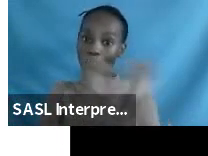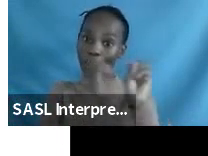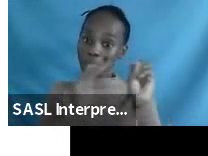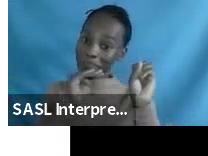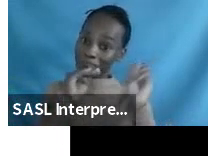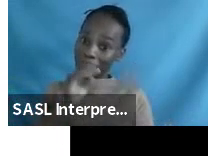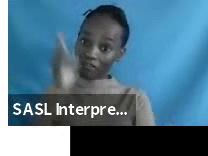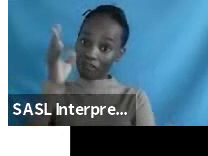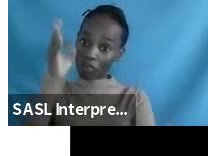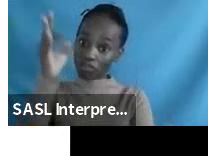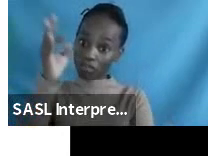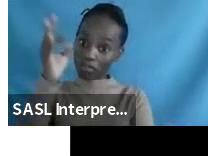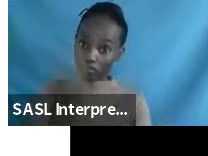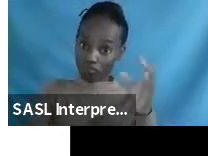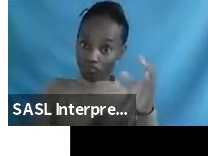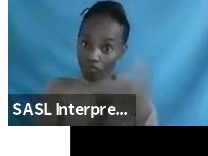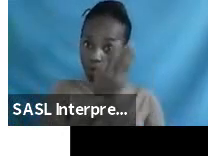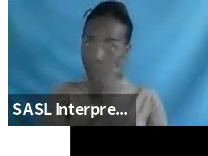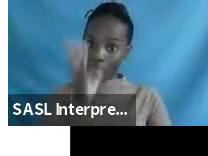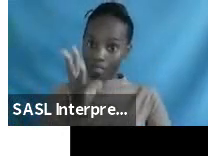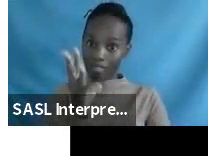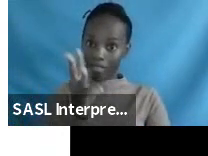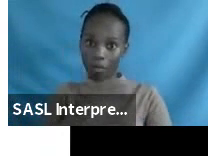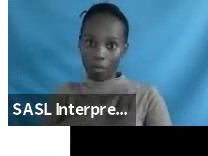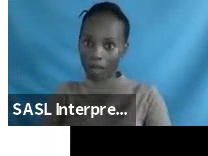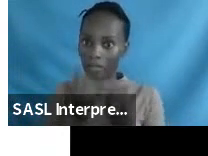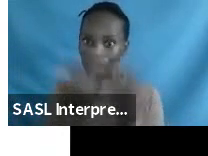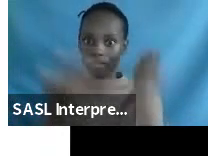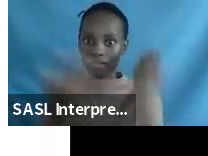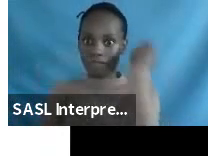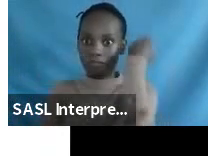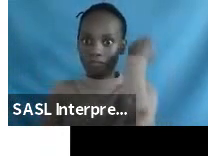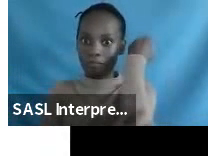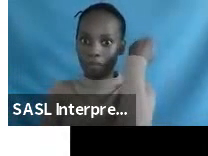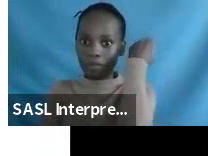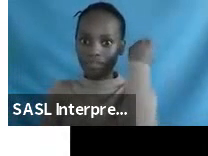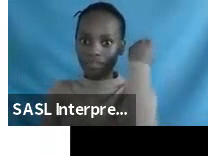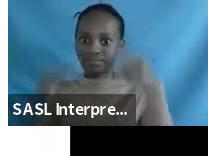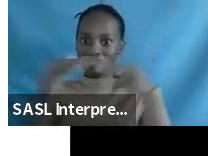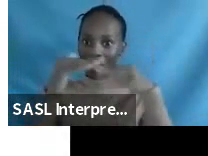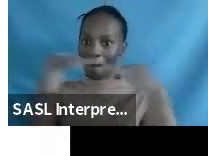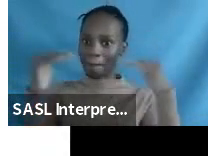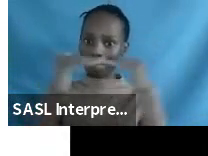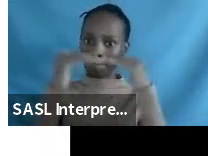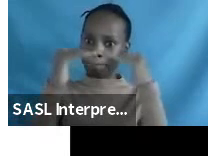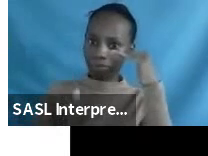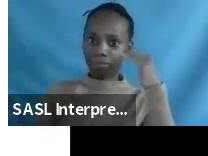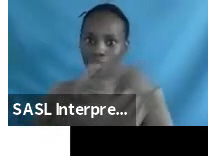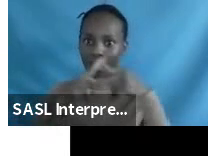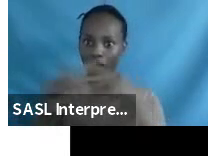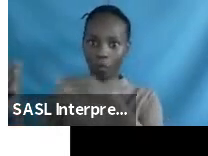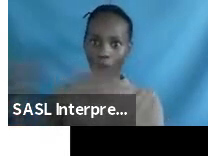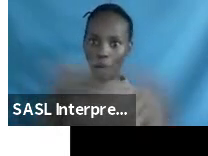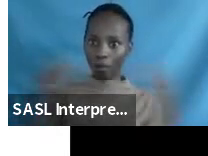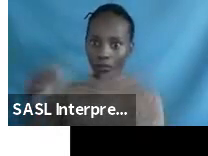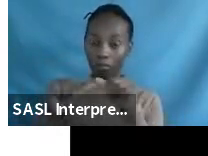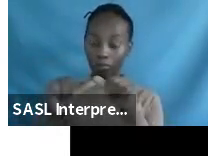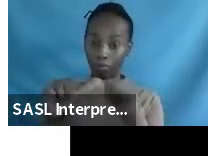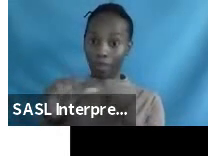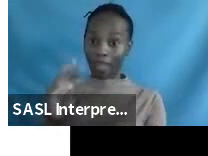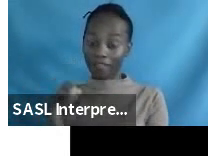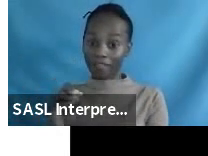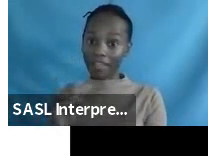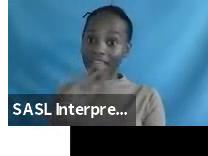the clutches of poverty, inequality, and continued wars that are taking place if there is a lot